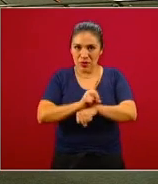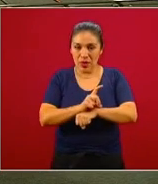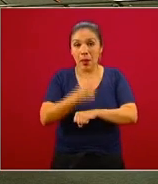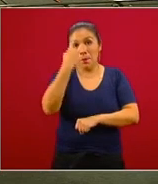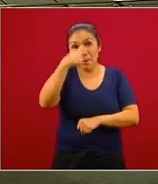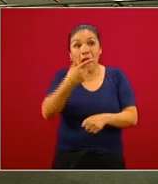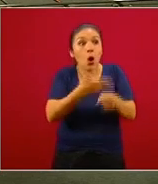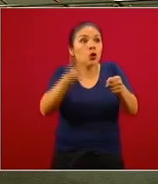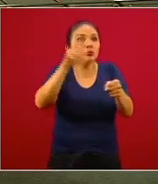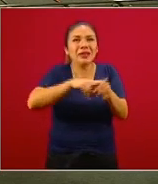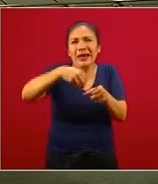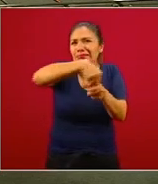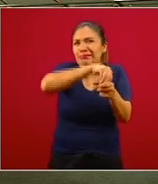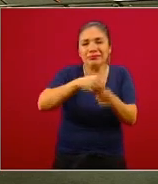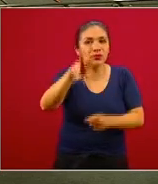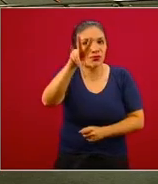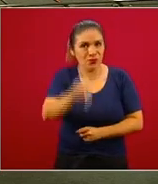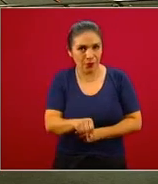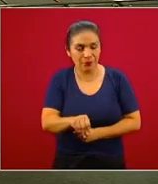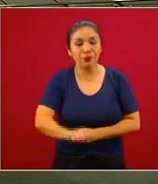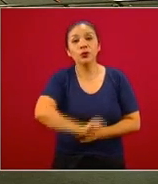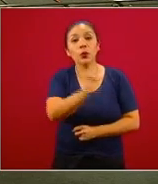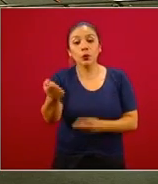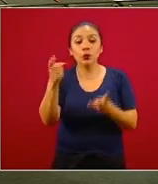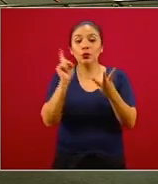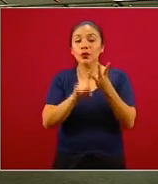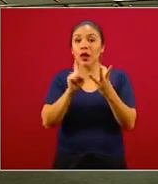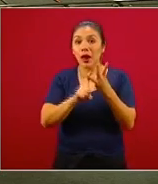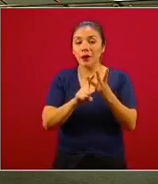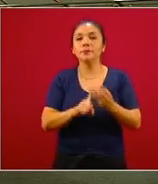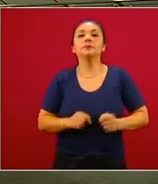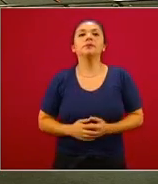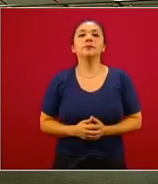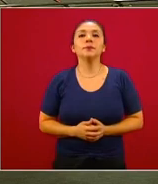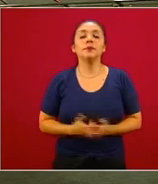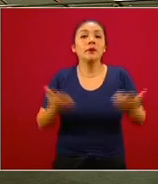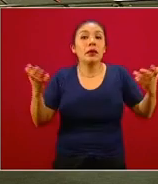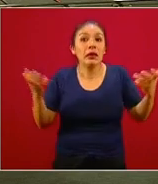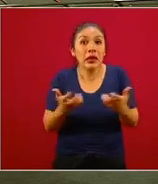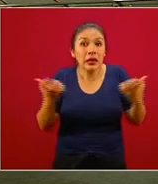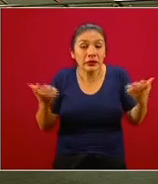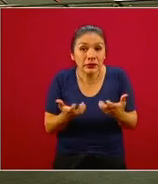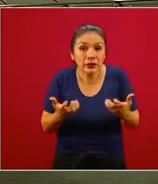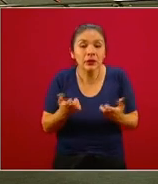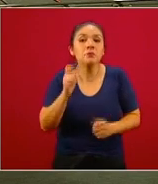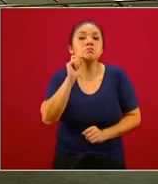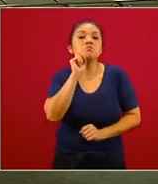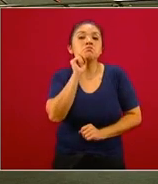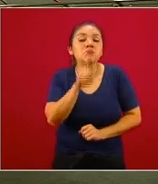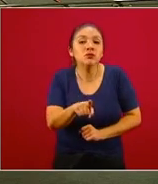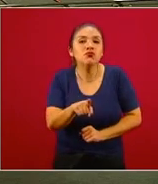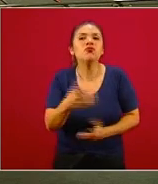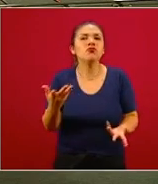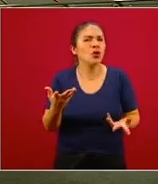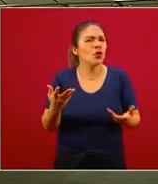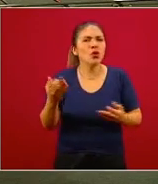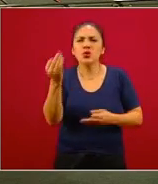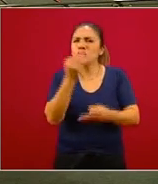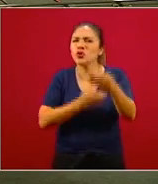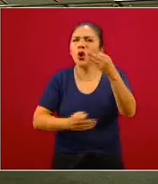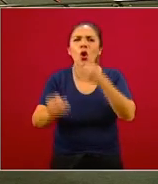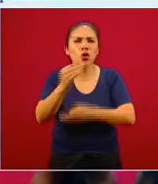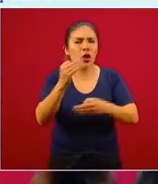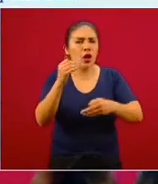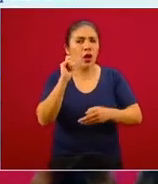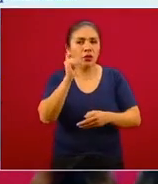reduce the number of cases that are the number of contagions that happened on a single day. That is